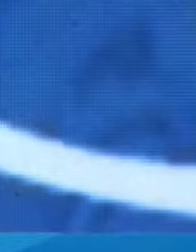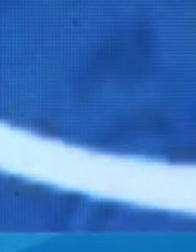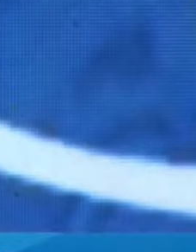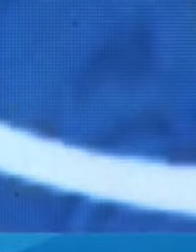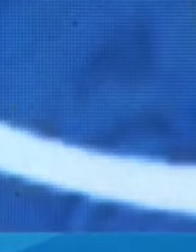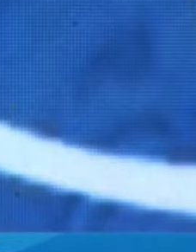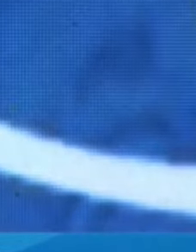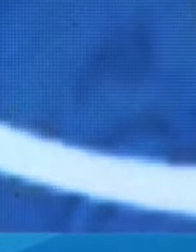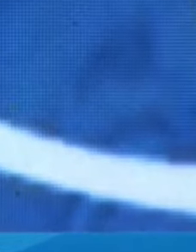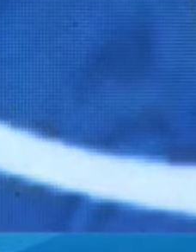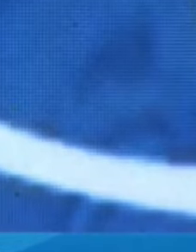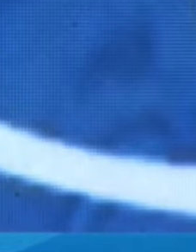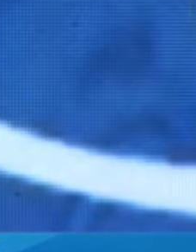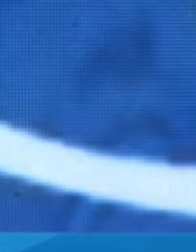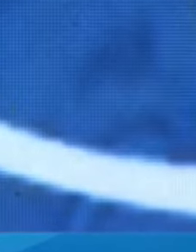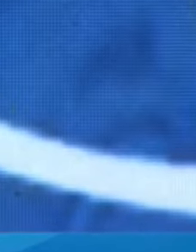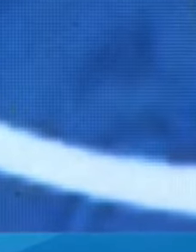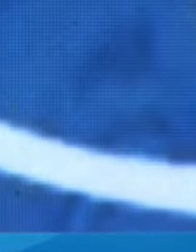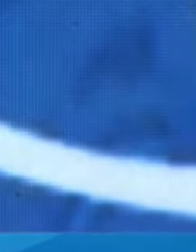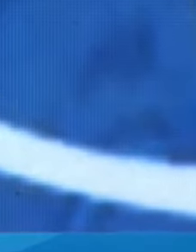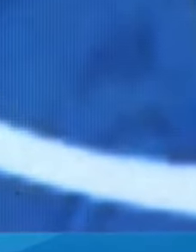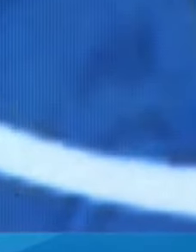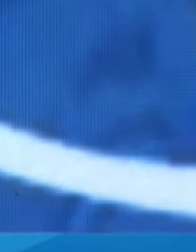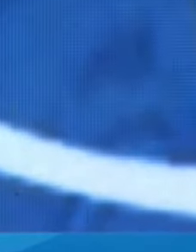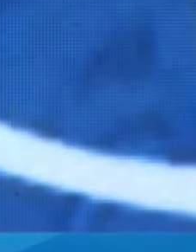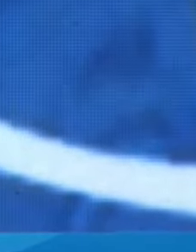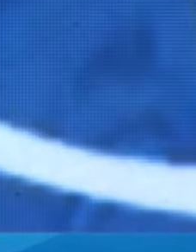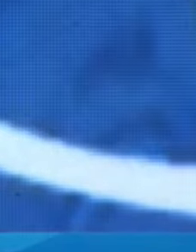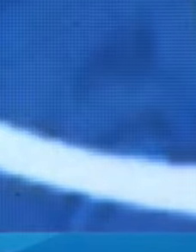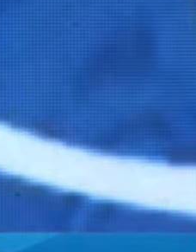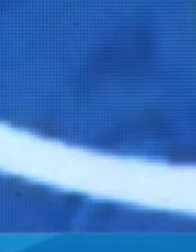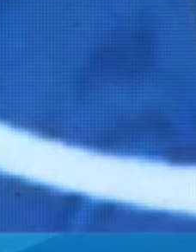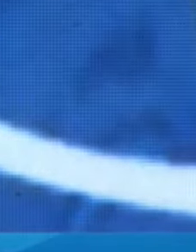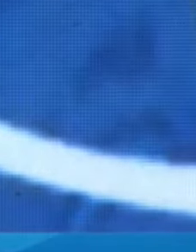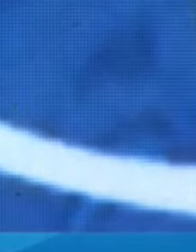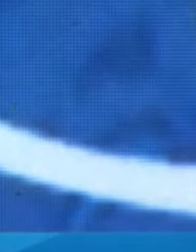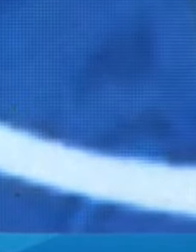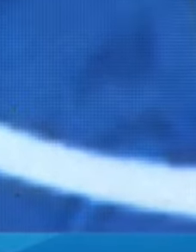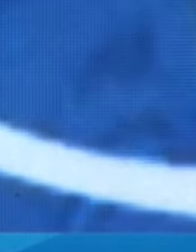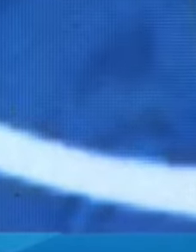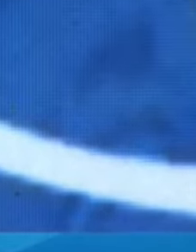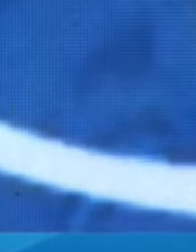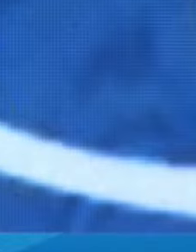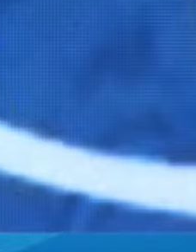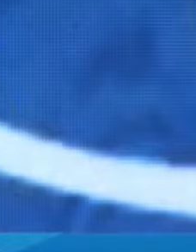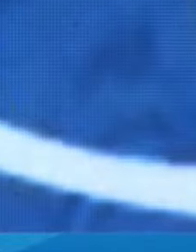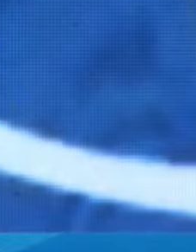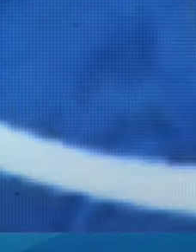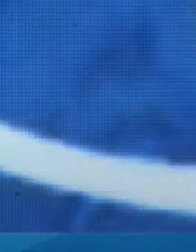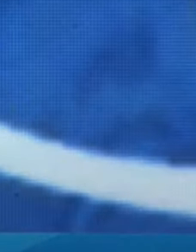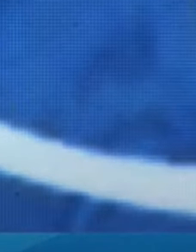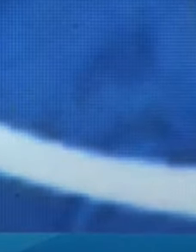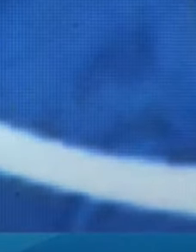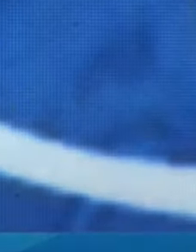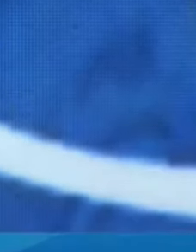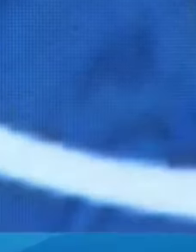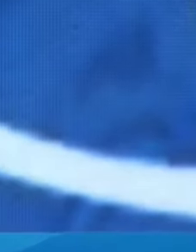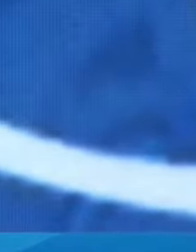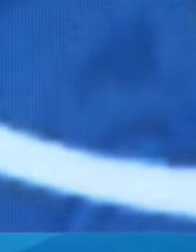writes he said the Bible the greatest document available for the human